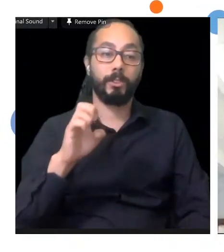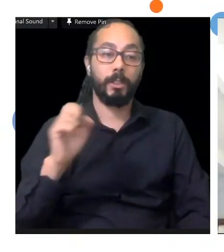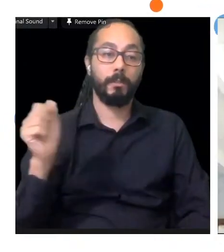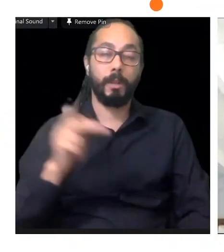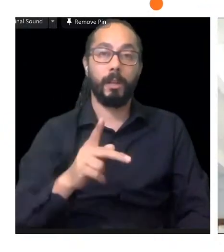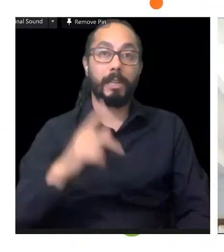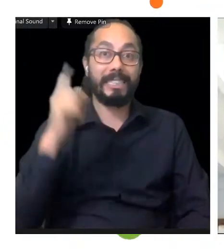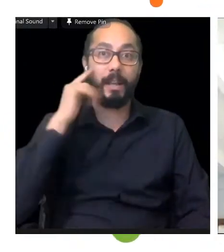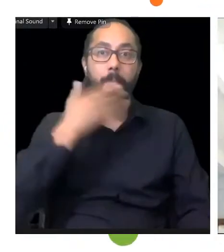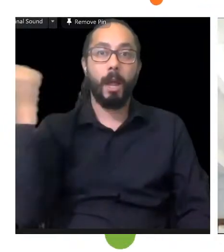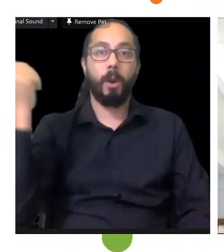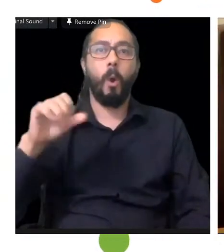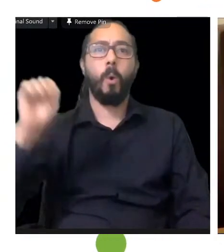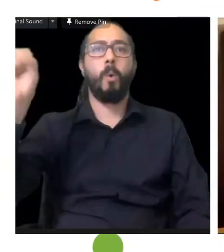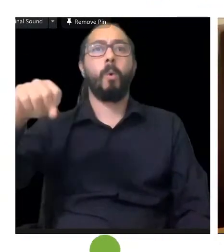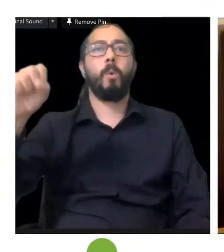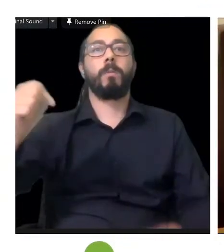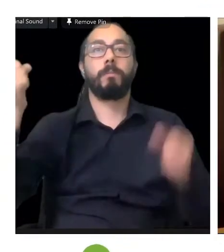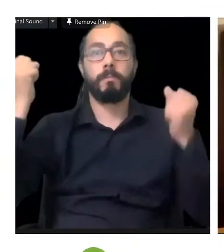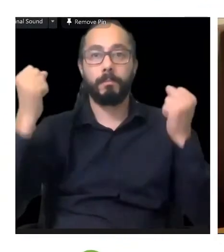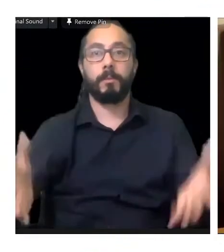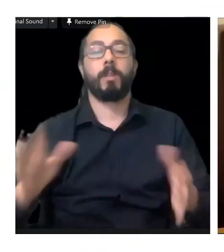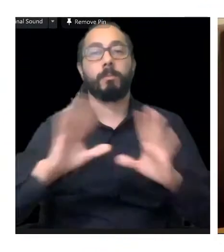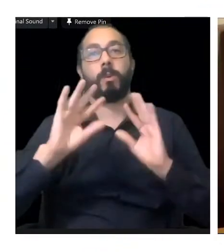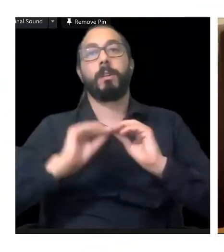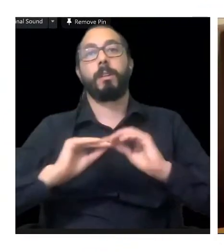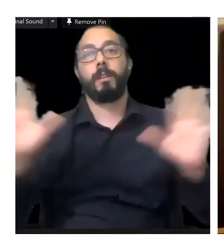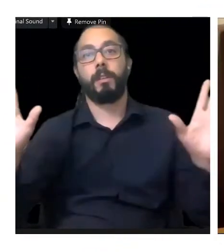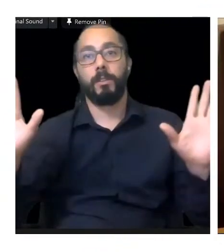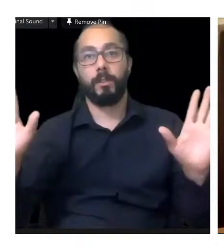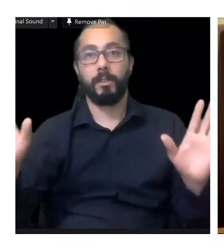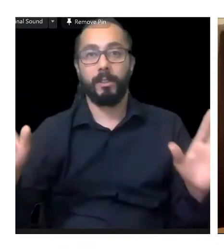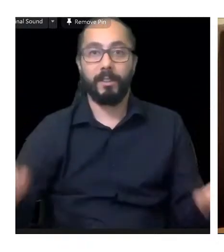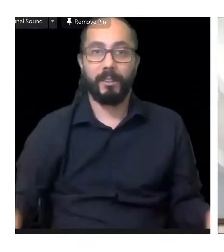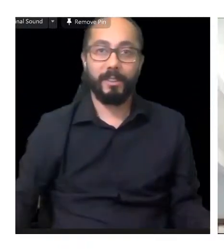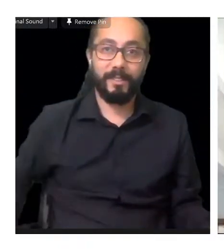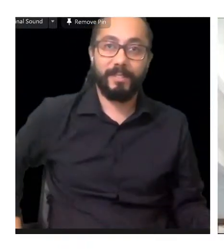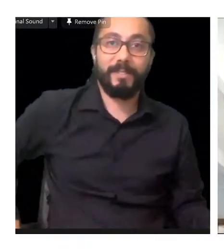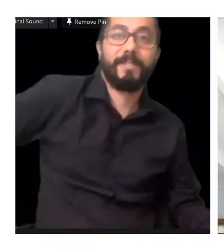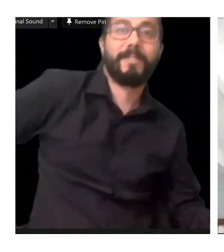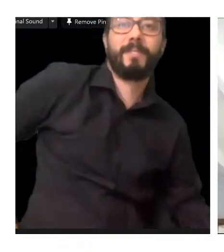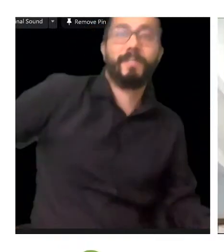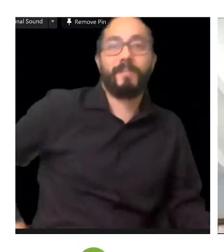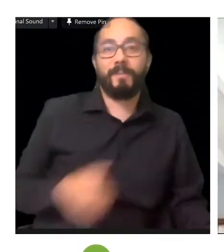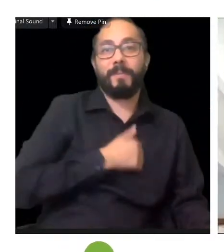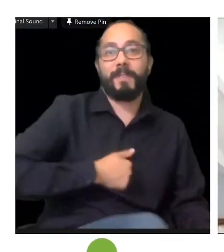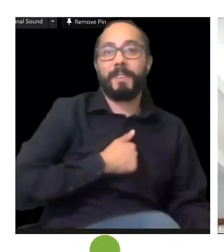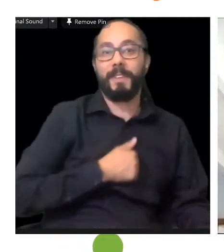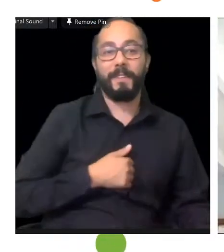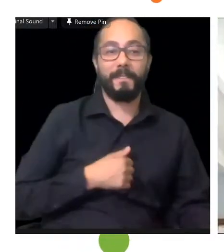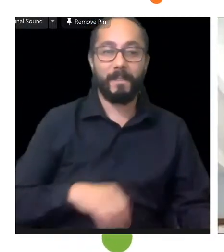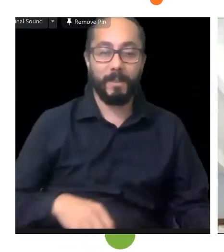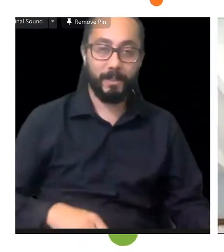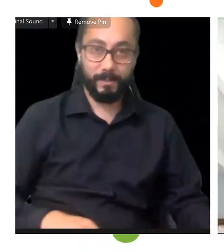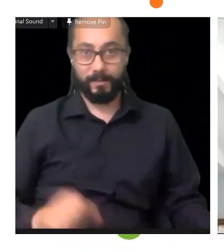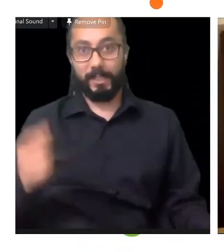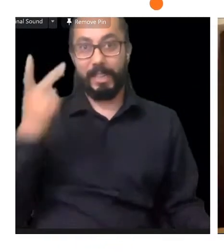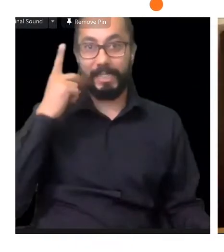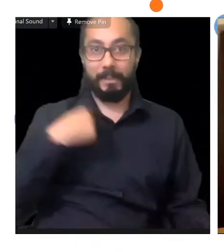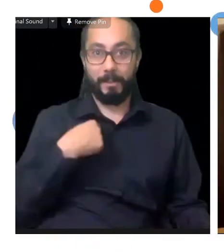better? Oh my goodness. We so much clearer. We can't. Okay. Sorry, I'm not sure. I don't know if you can see me,